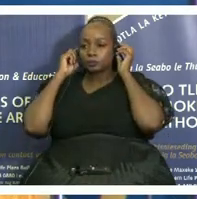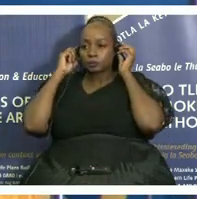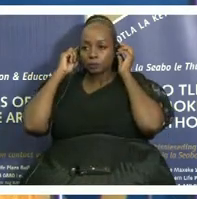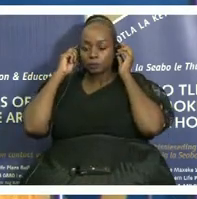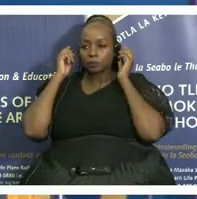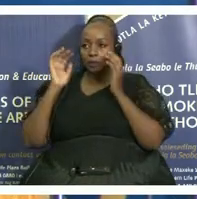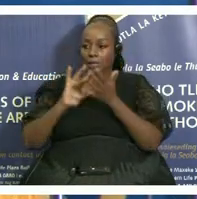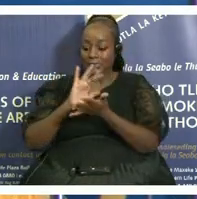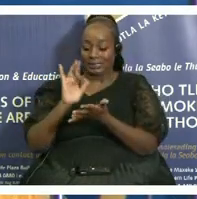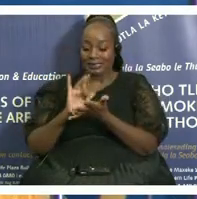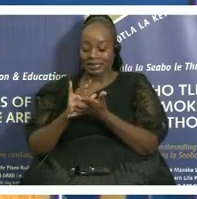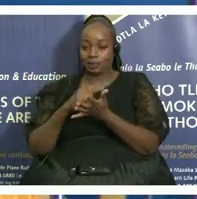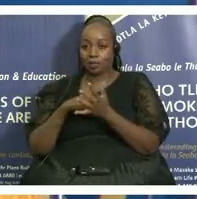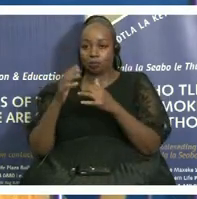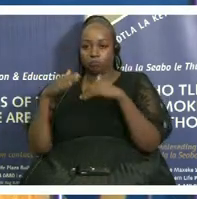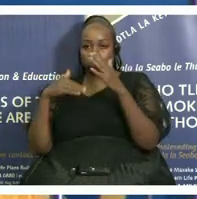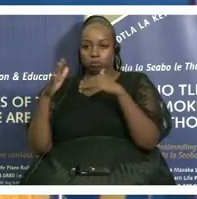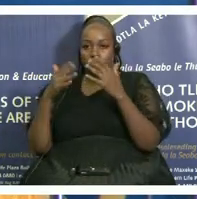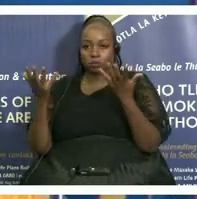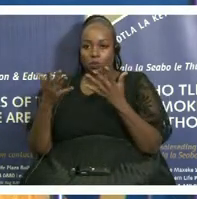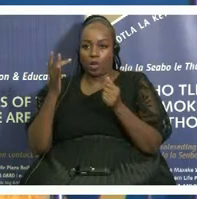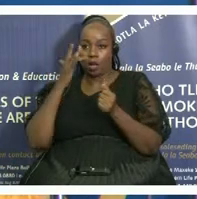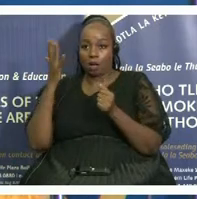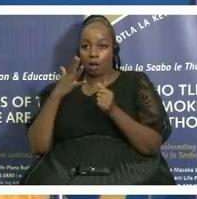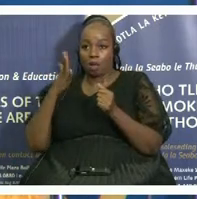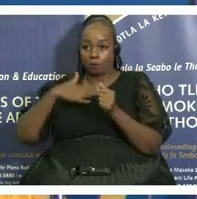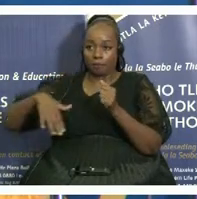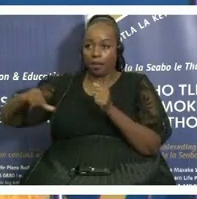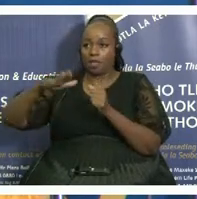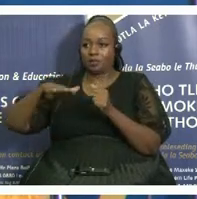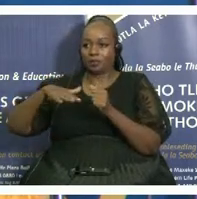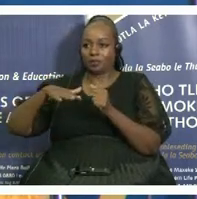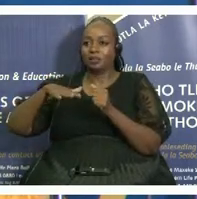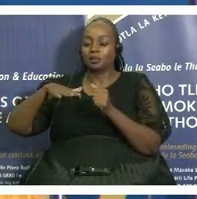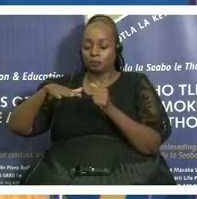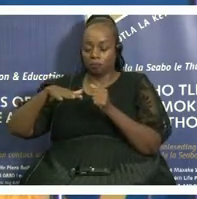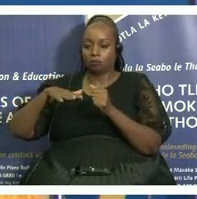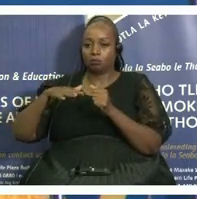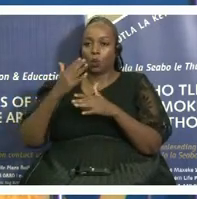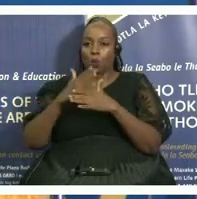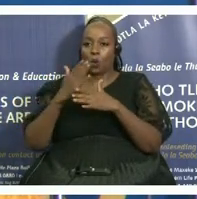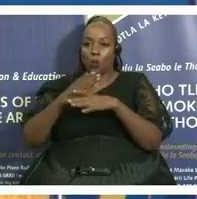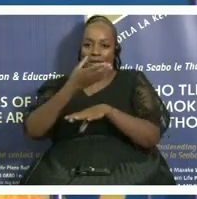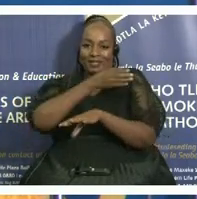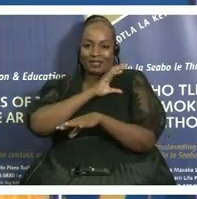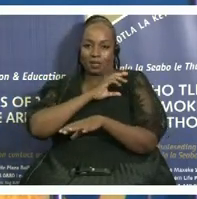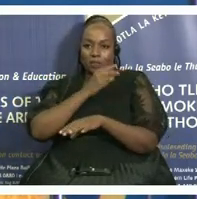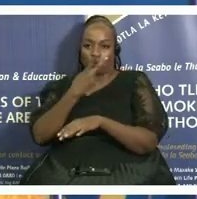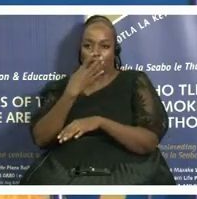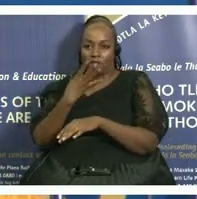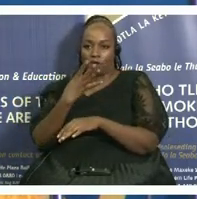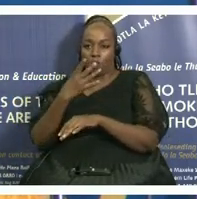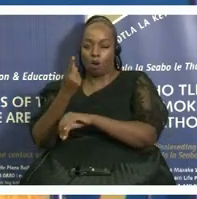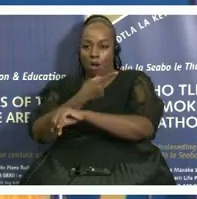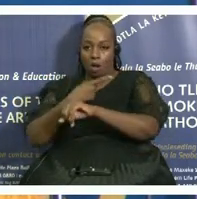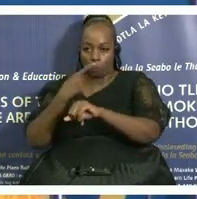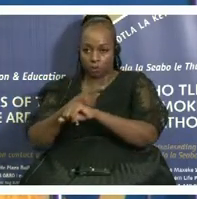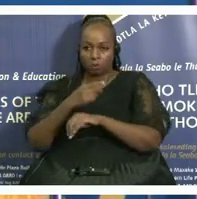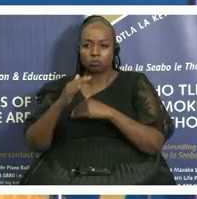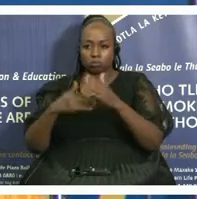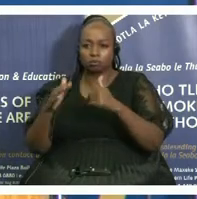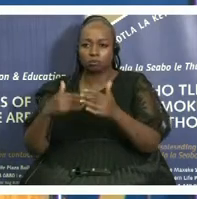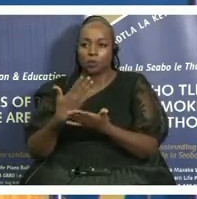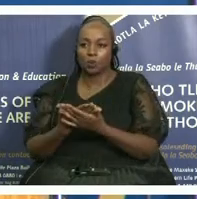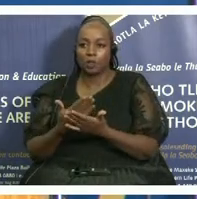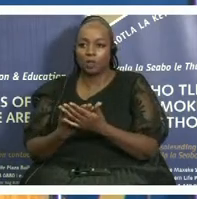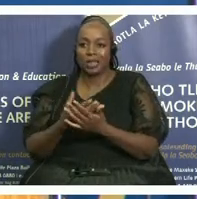to be constructed in Haydadal will also operate on a 24-hour basis. The remainder of our clinics